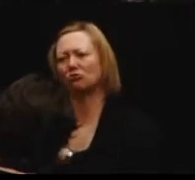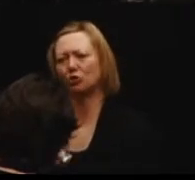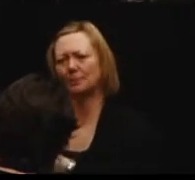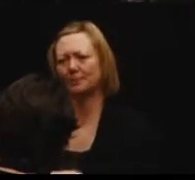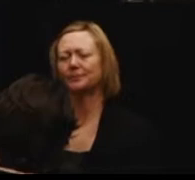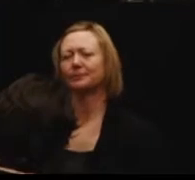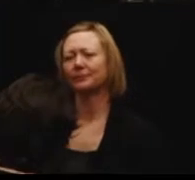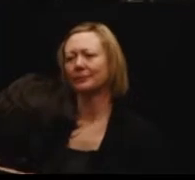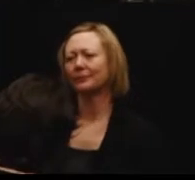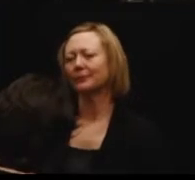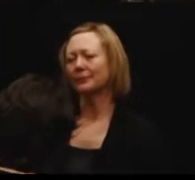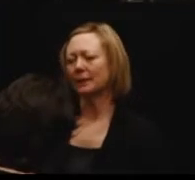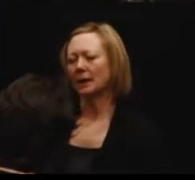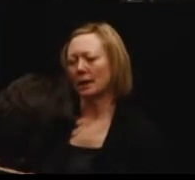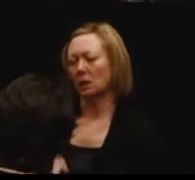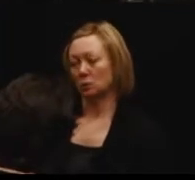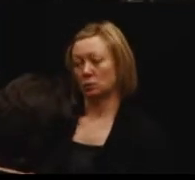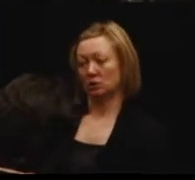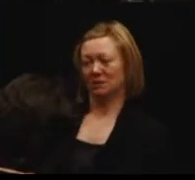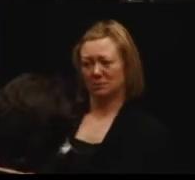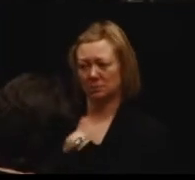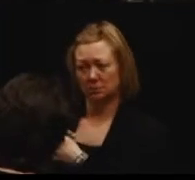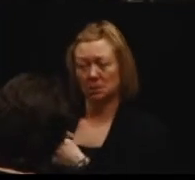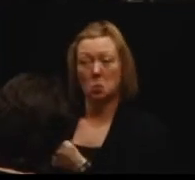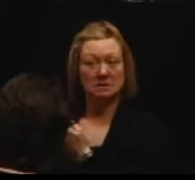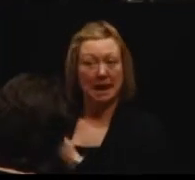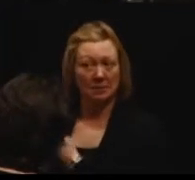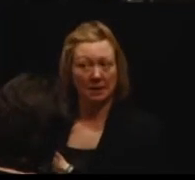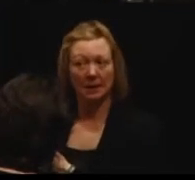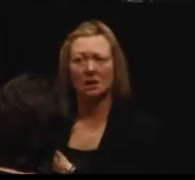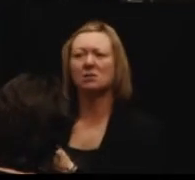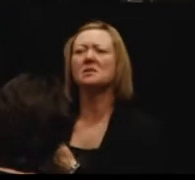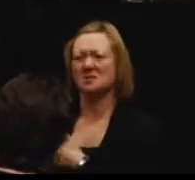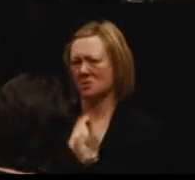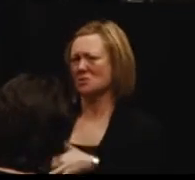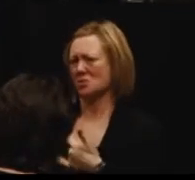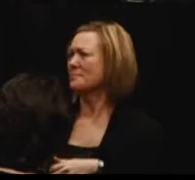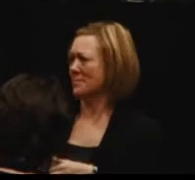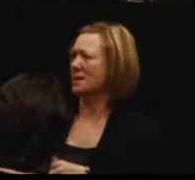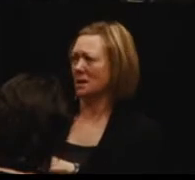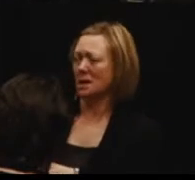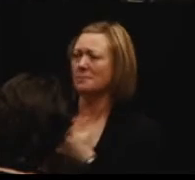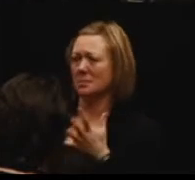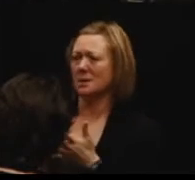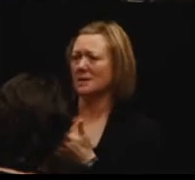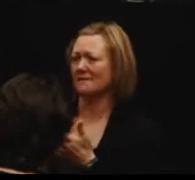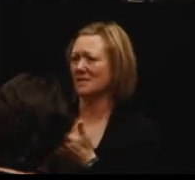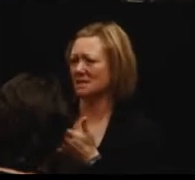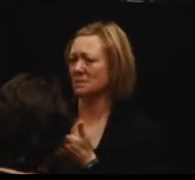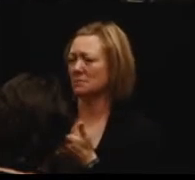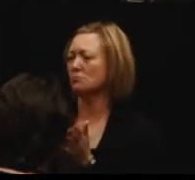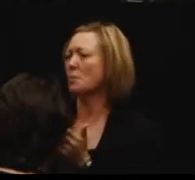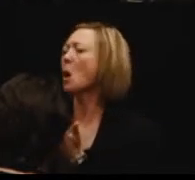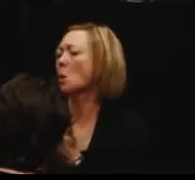that is happening from what she's relating to me, that the significant investment has been mooted for New Zealand,